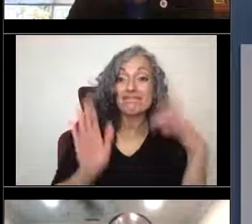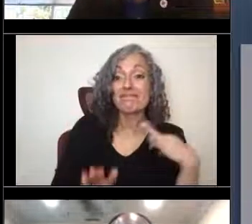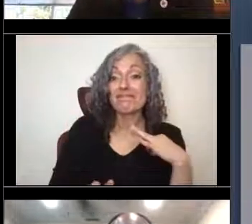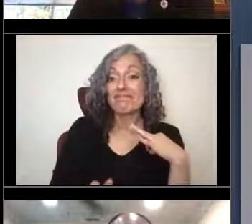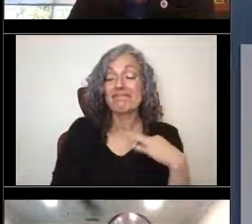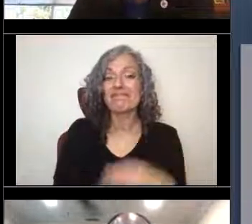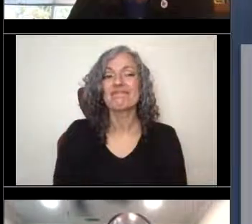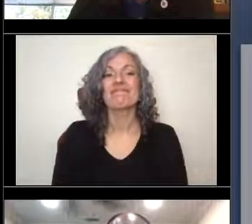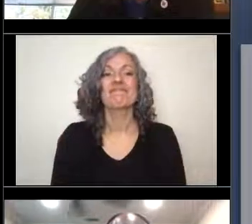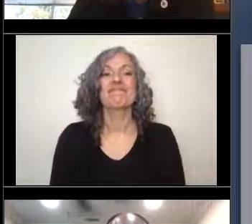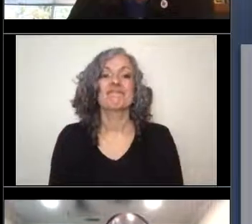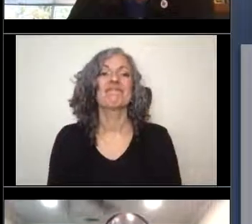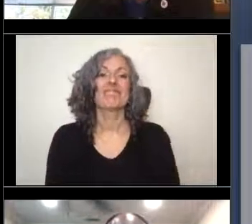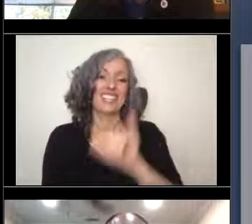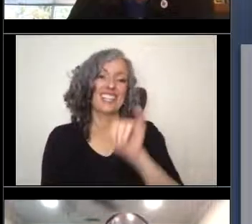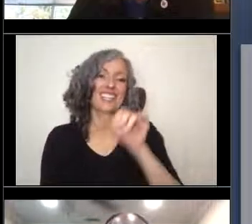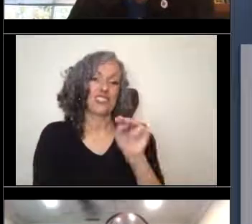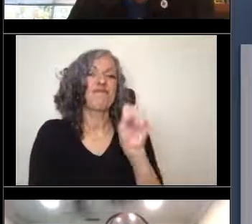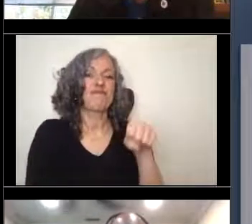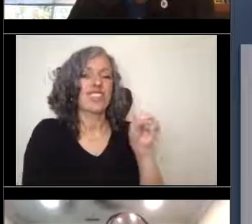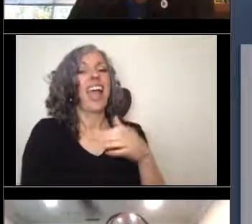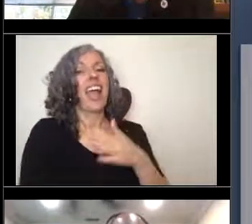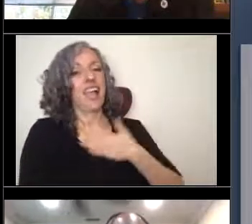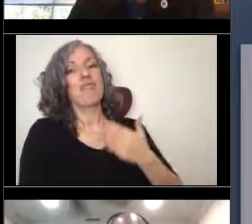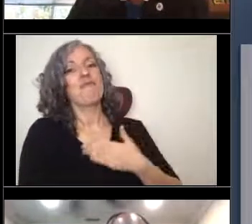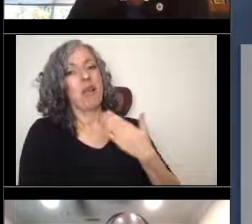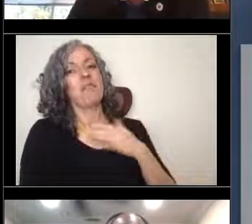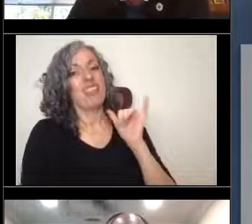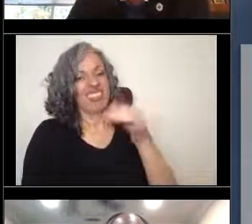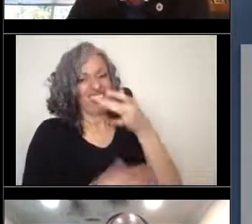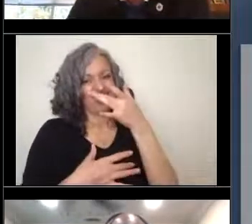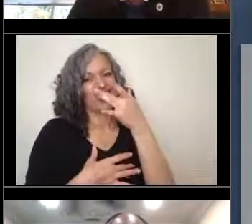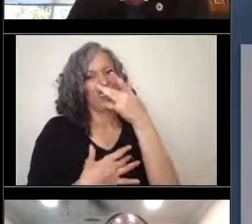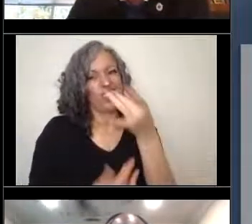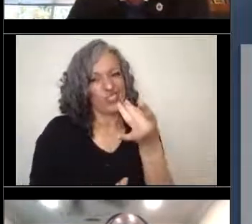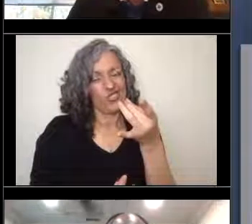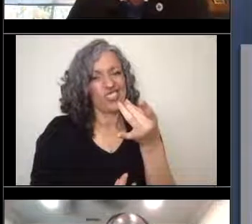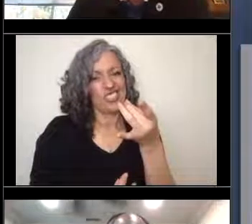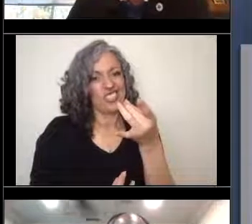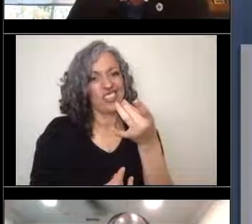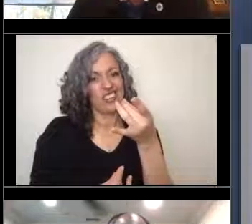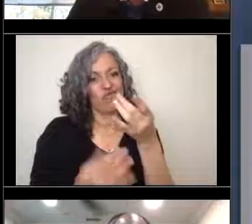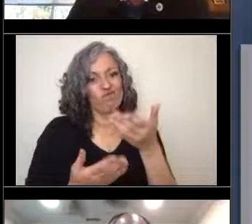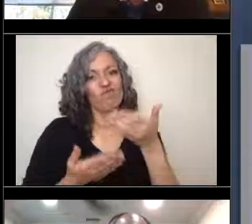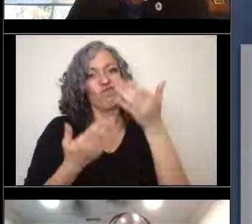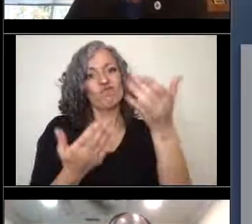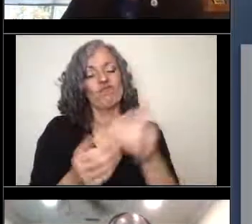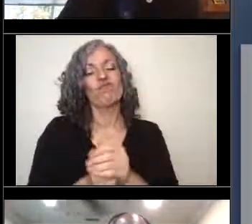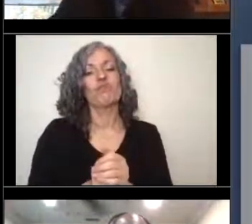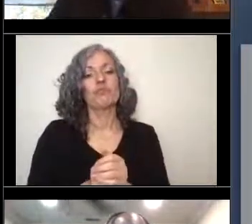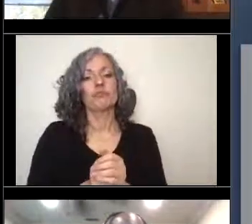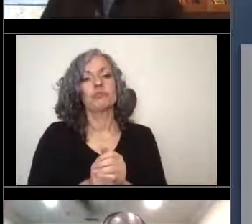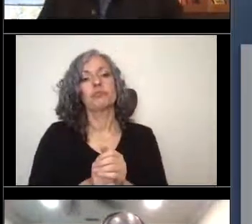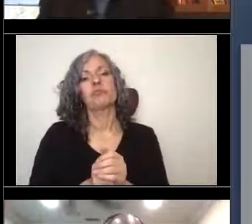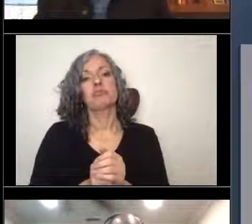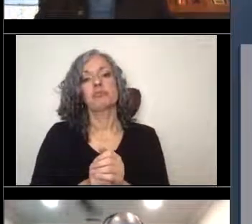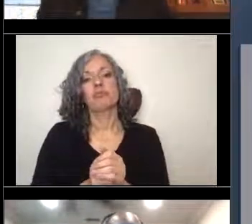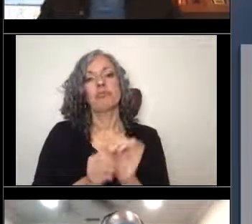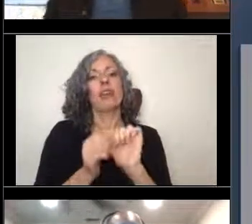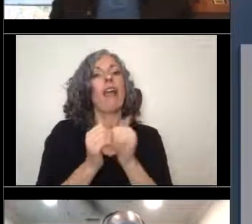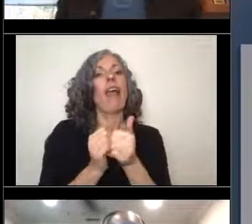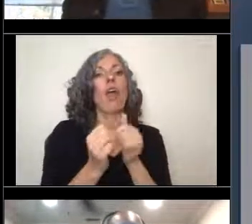Yeah, I'm happy to. That's a very interesting notion in terms of how landing